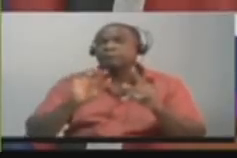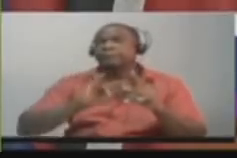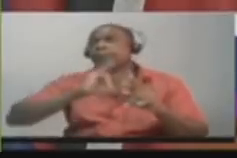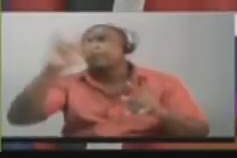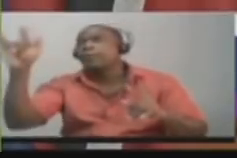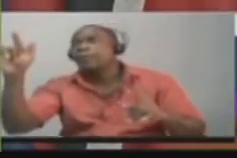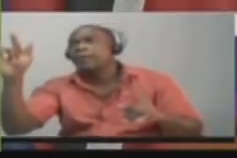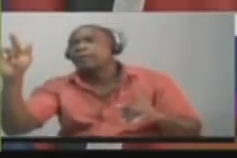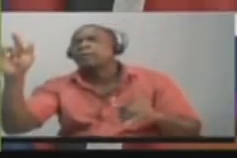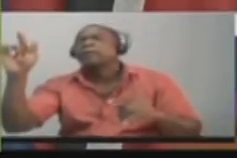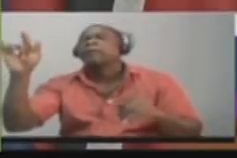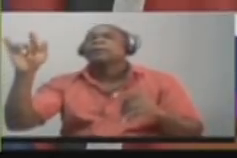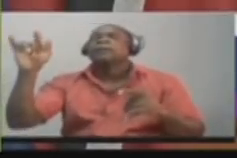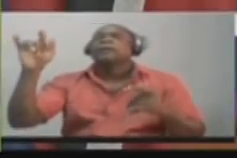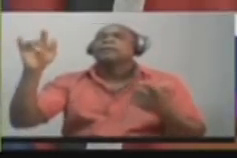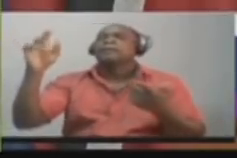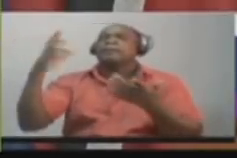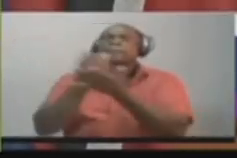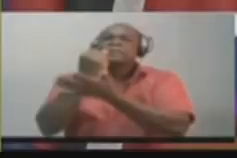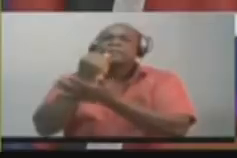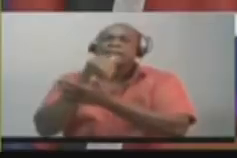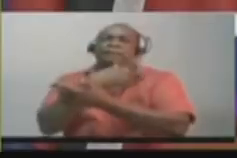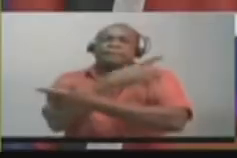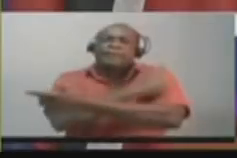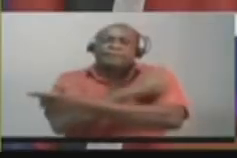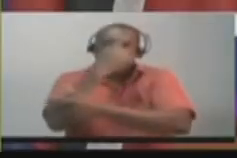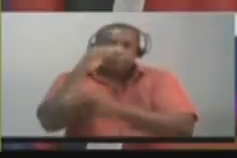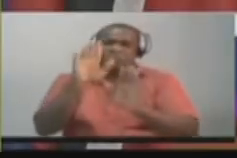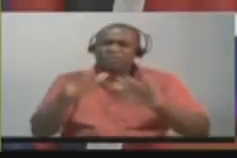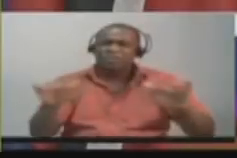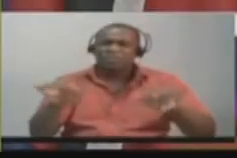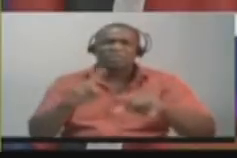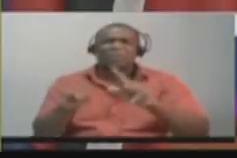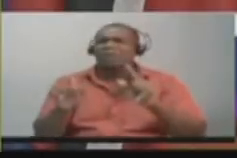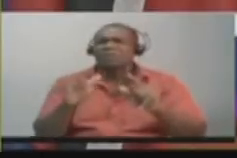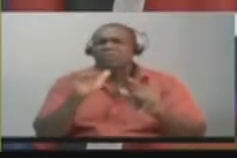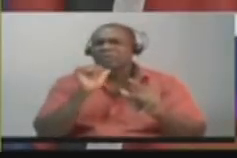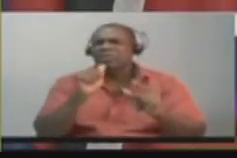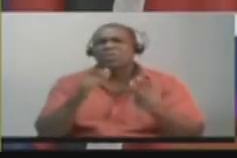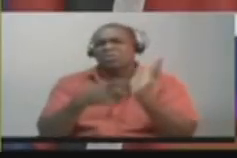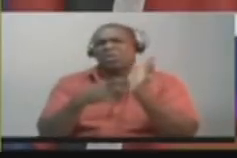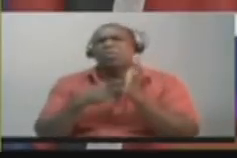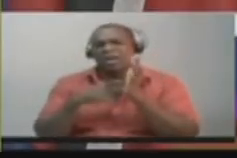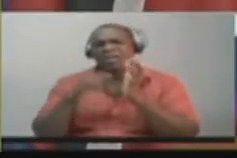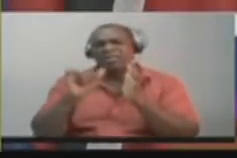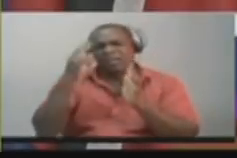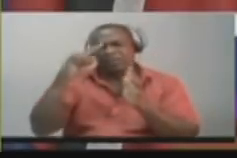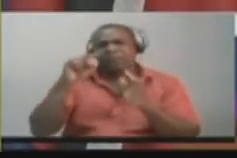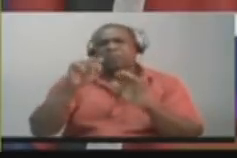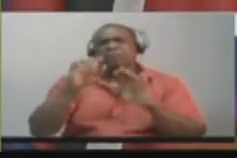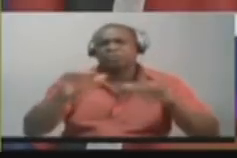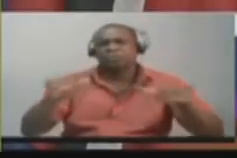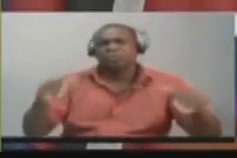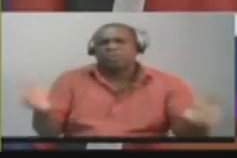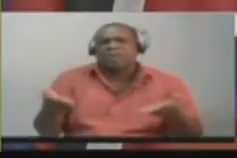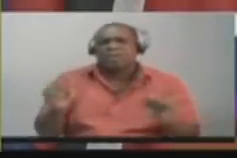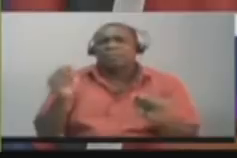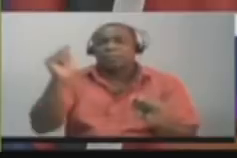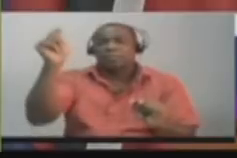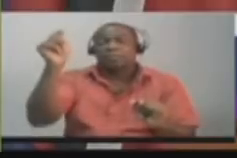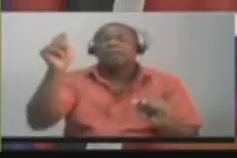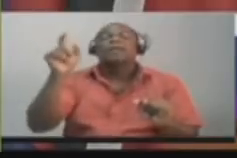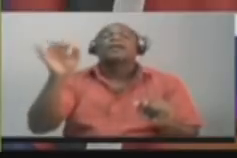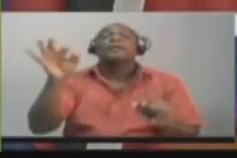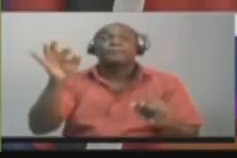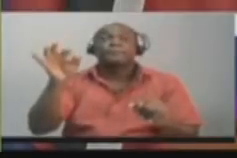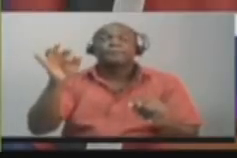returning to Trinidad and Tobago are required to be quarantined. If you're an unvaccinated national, you're required to go into